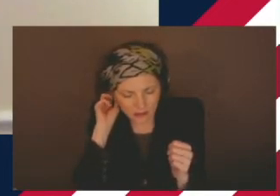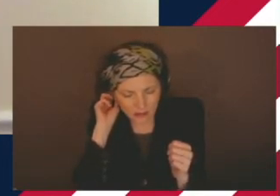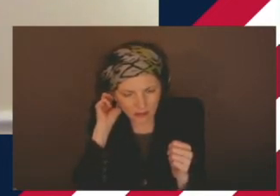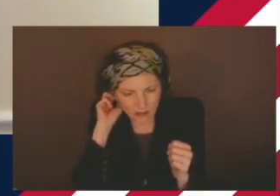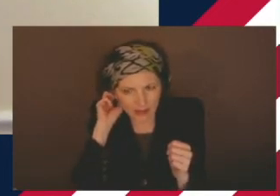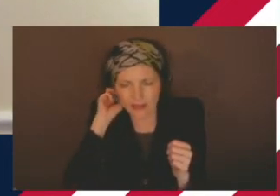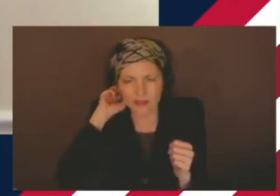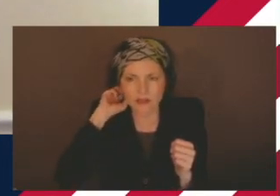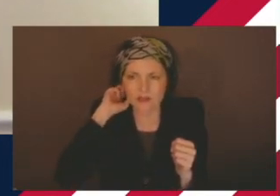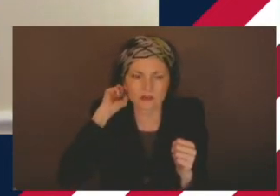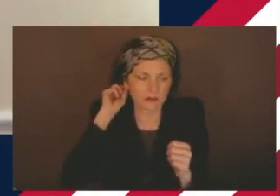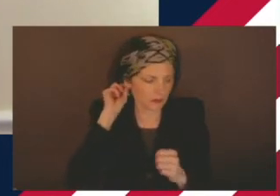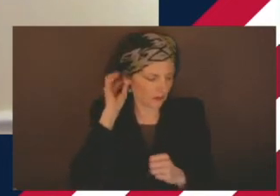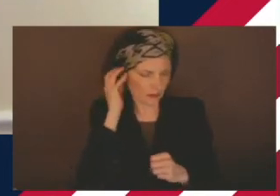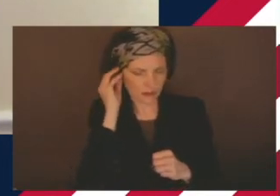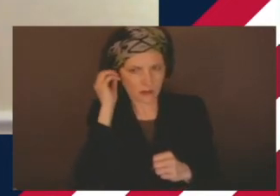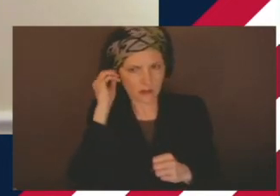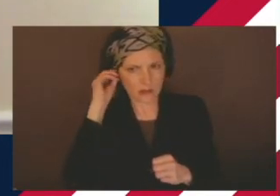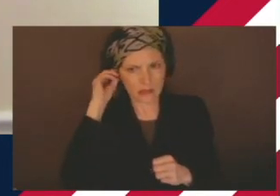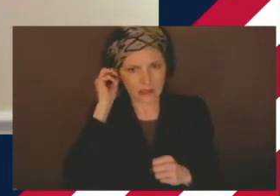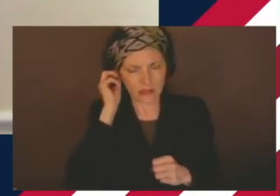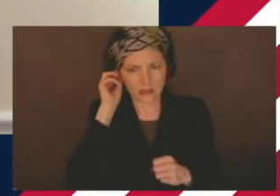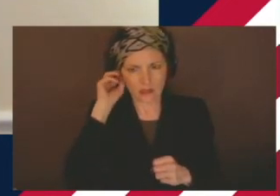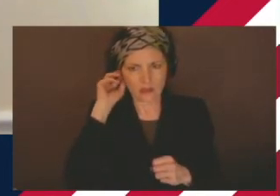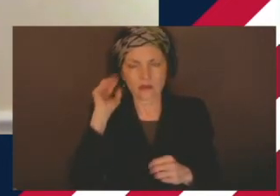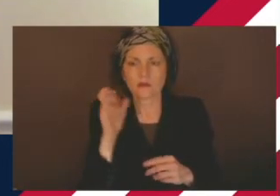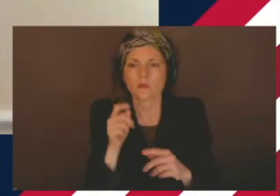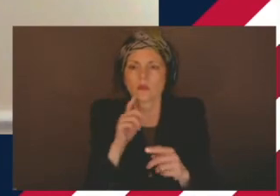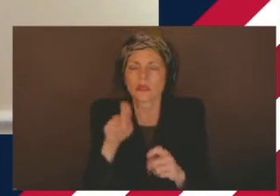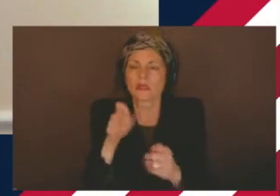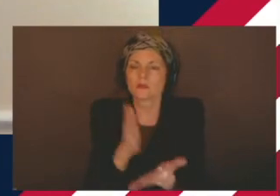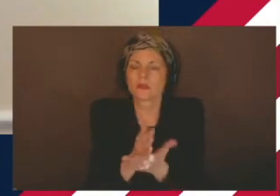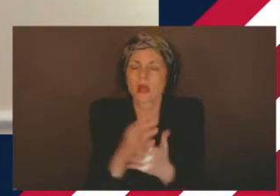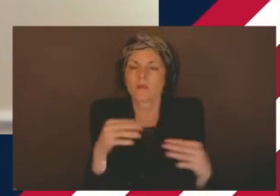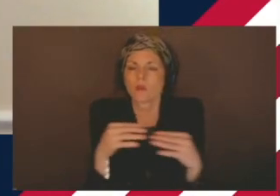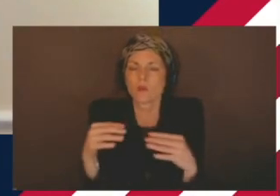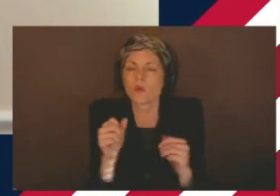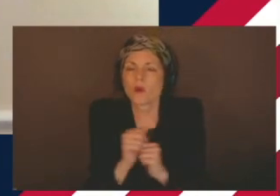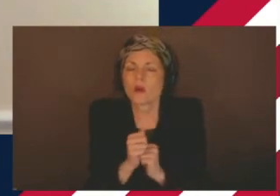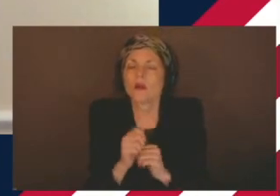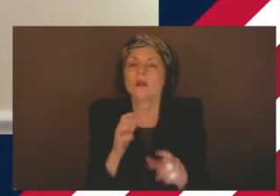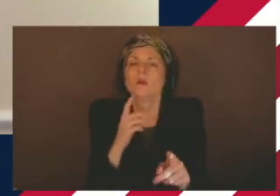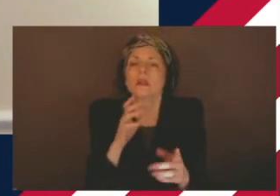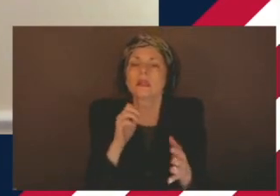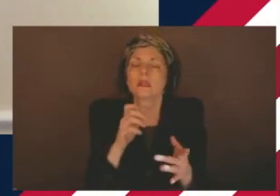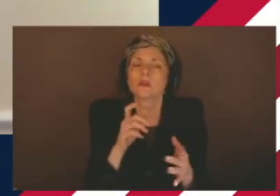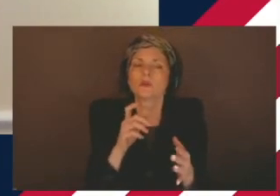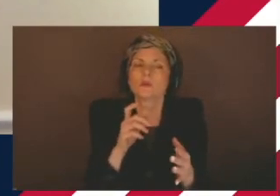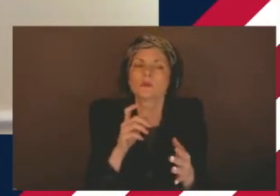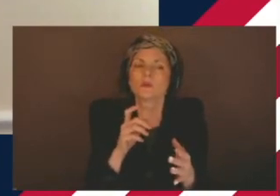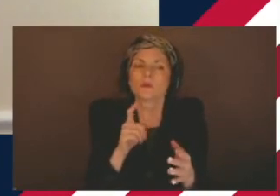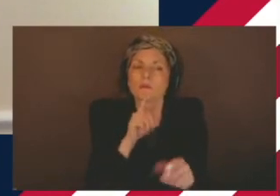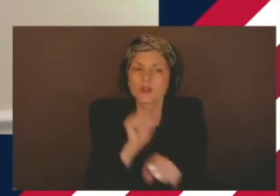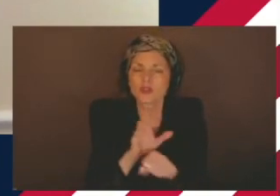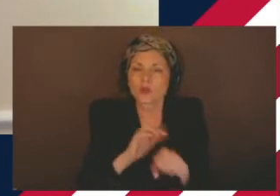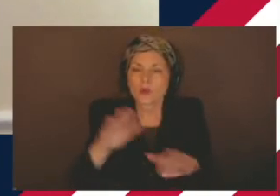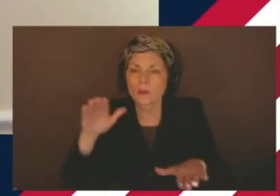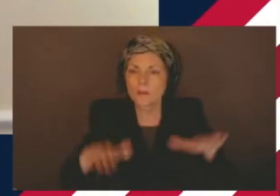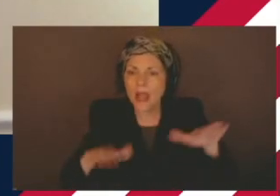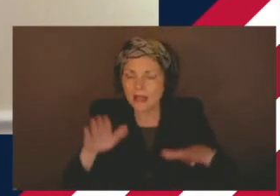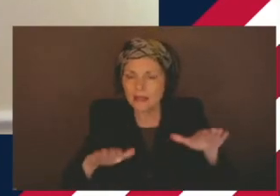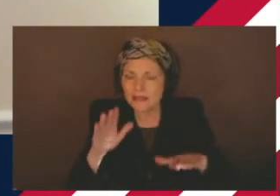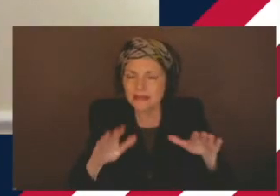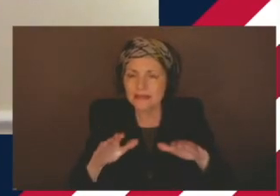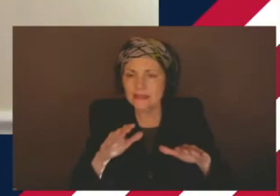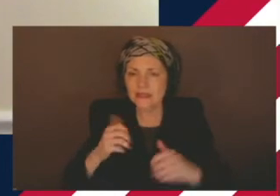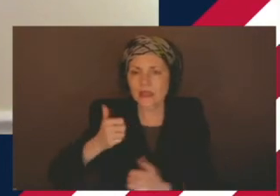the president's agenda. We need to rebalance ballooning defense spending toward diplomacy and peace building that